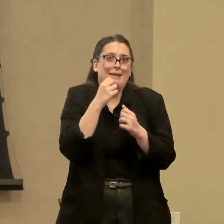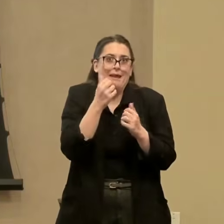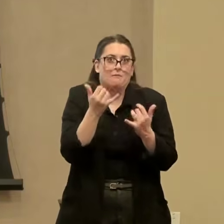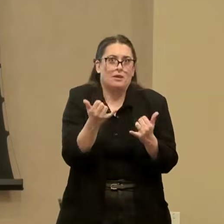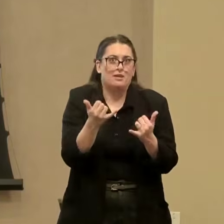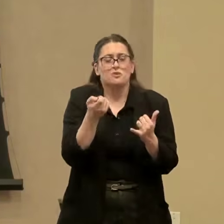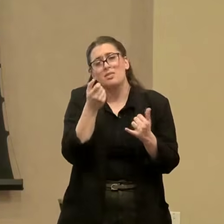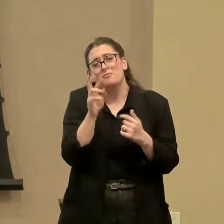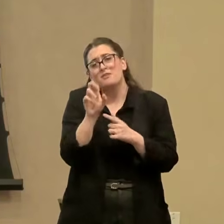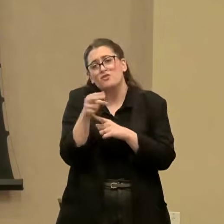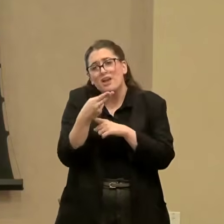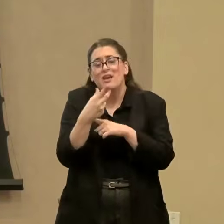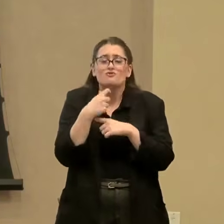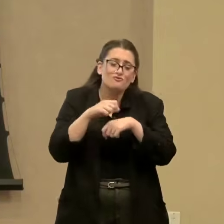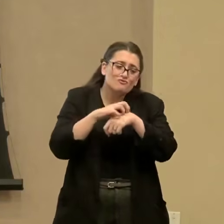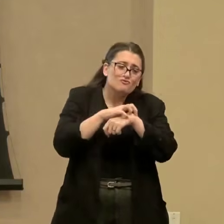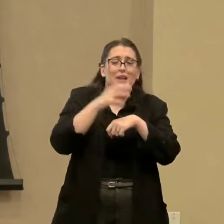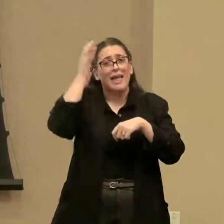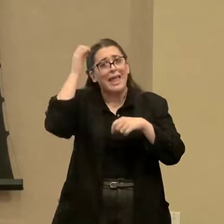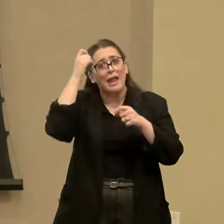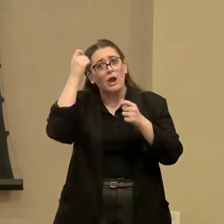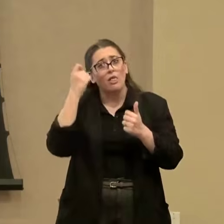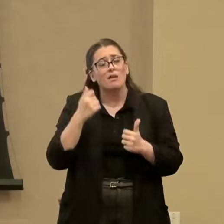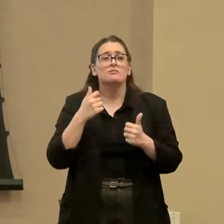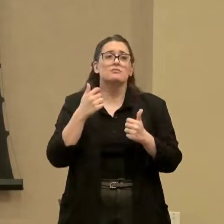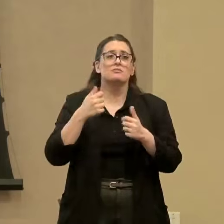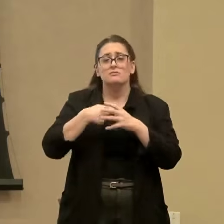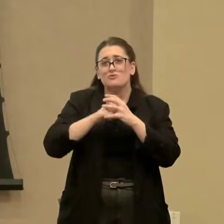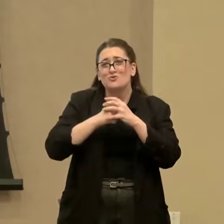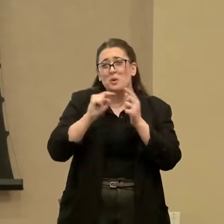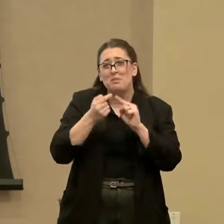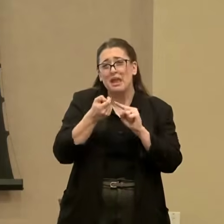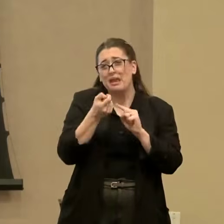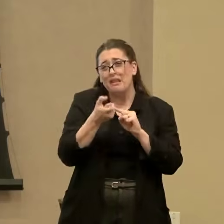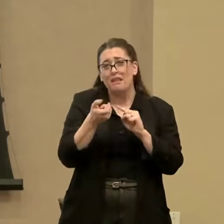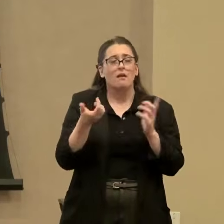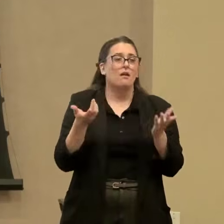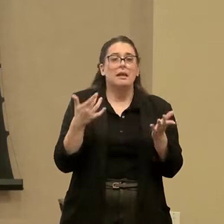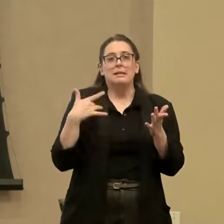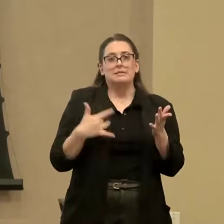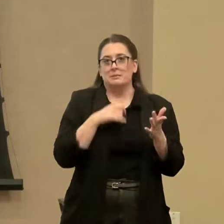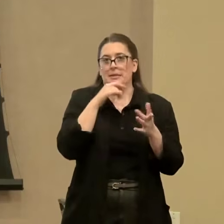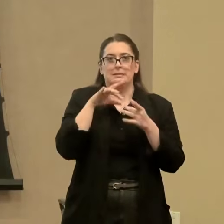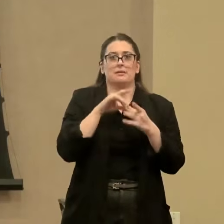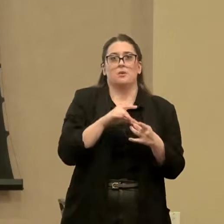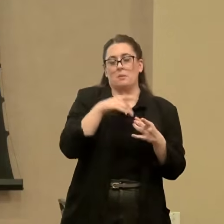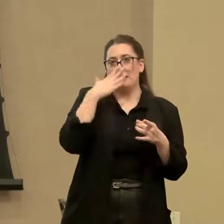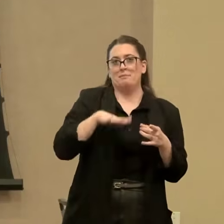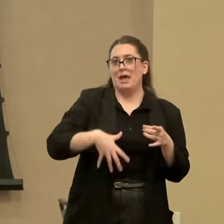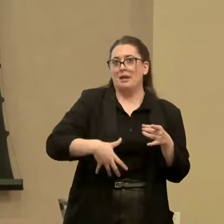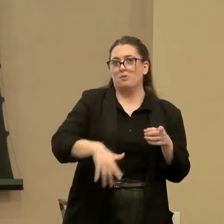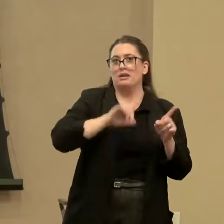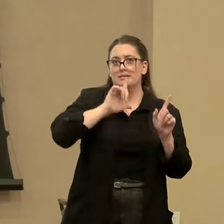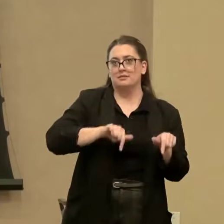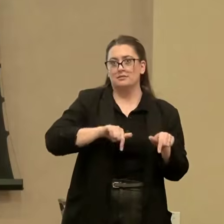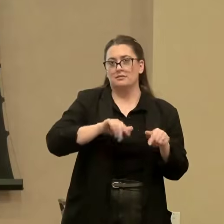little bit of rash, still a bit of hair loss, maybe a touch of joint pain, for those do not look like they're associated with bad pregnancy outcomes. And